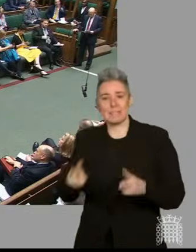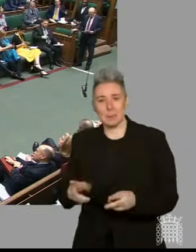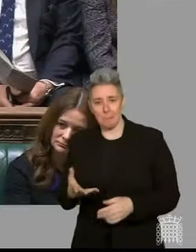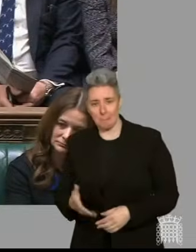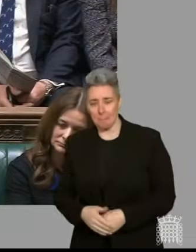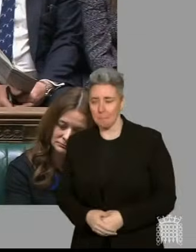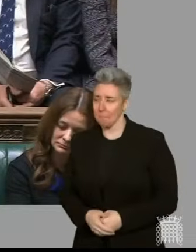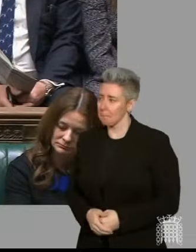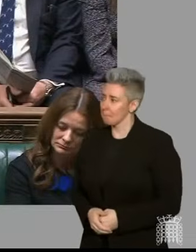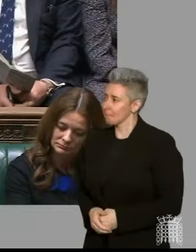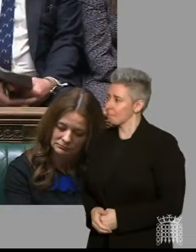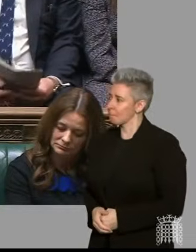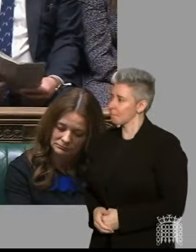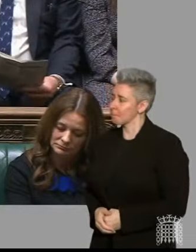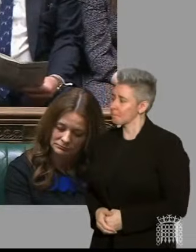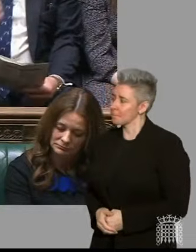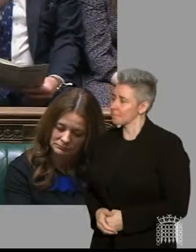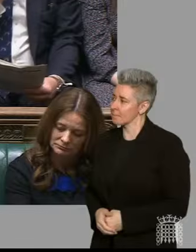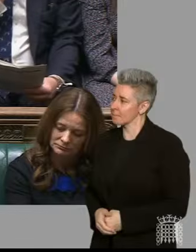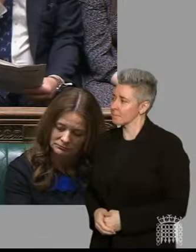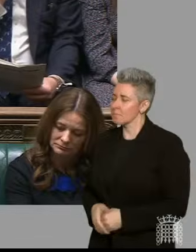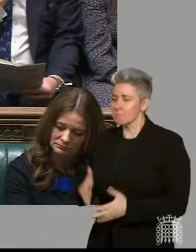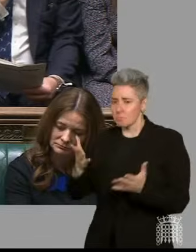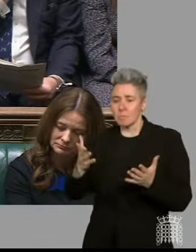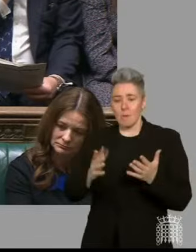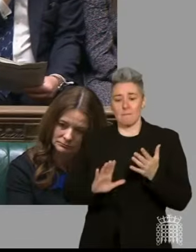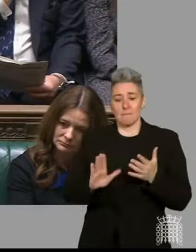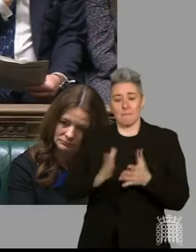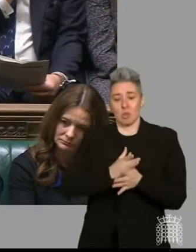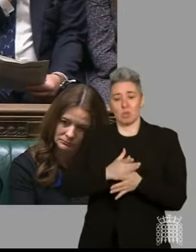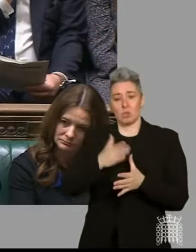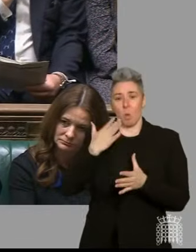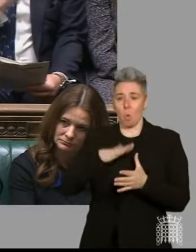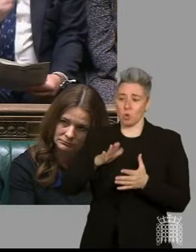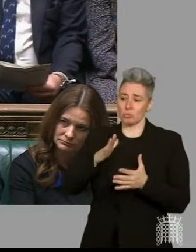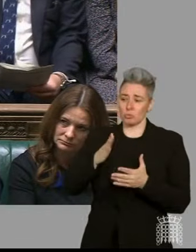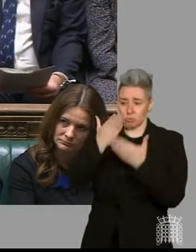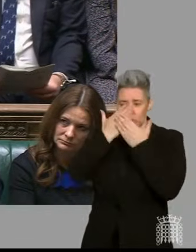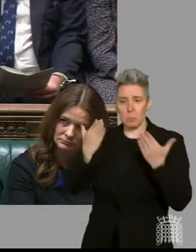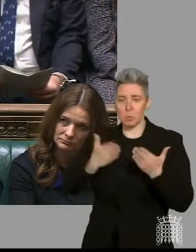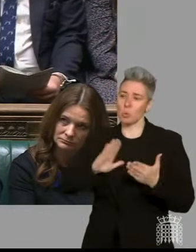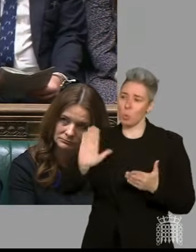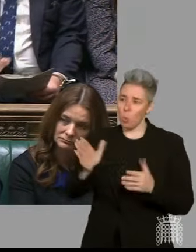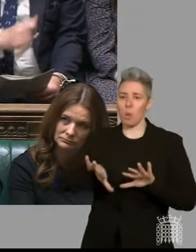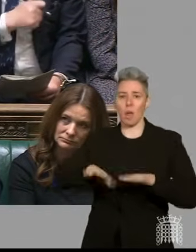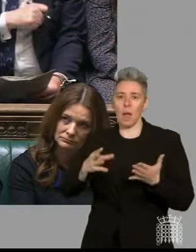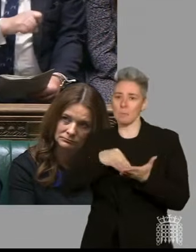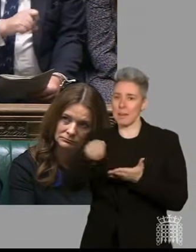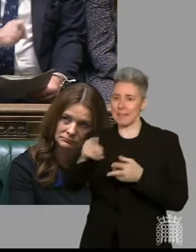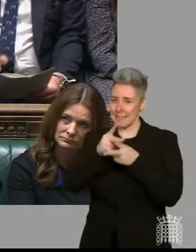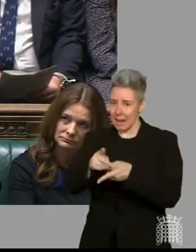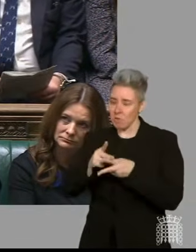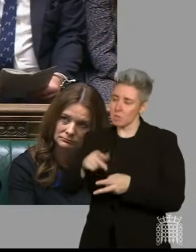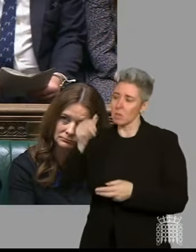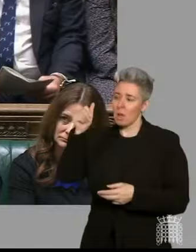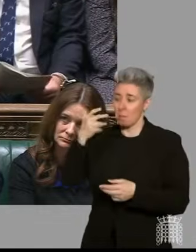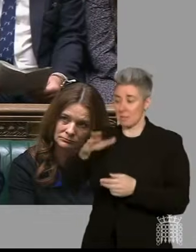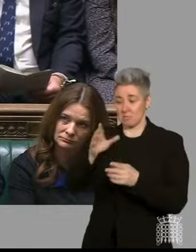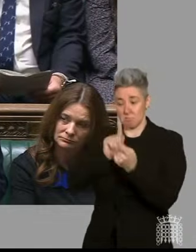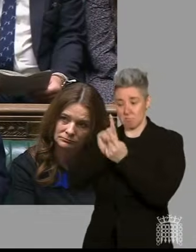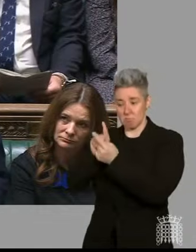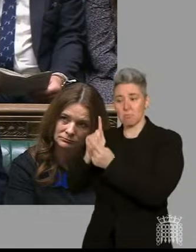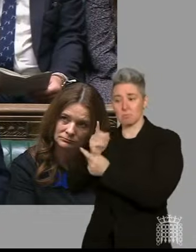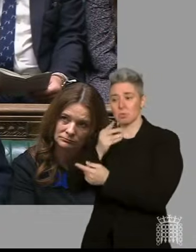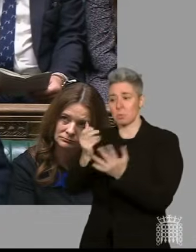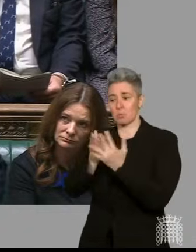them over the weekend. I know how hard they work and they keep our society functioning through their commitment to us. And